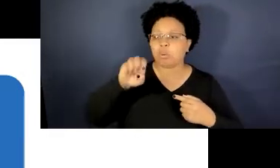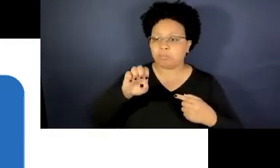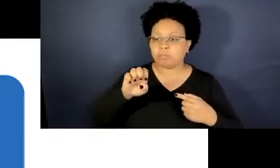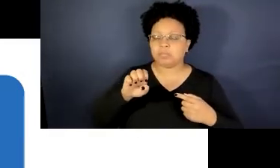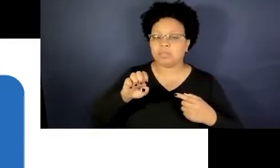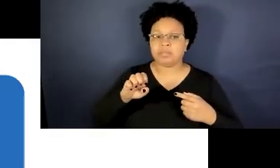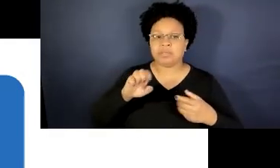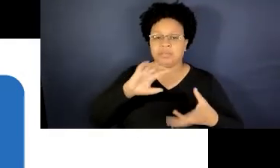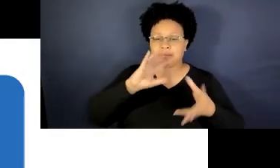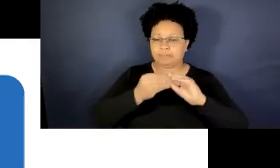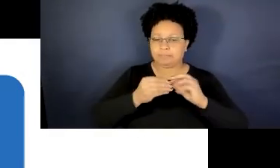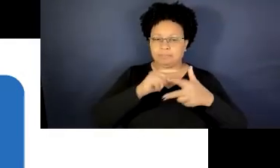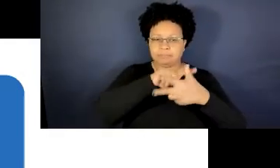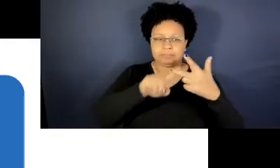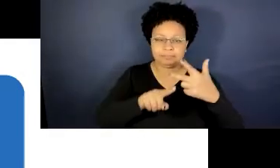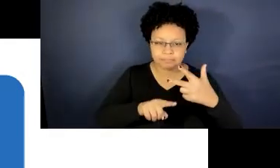these components.